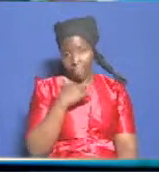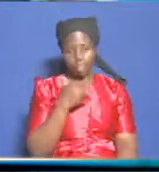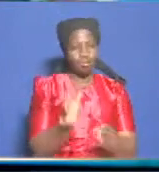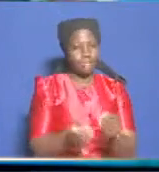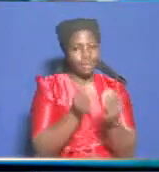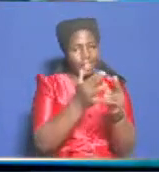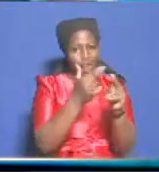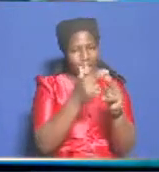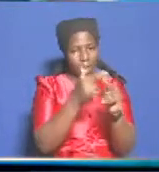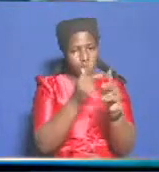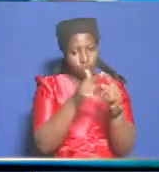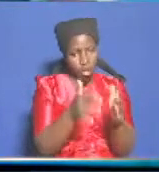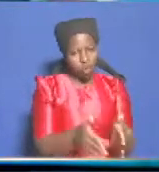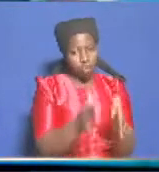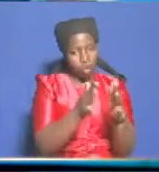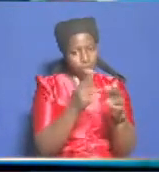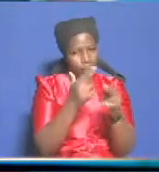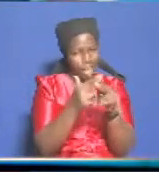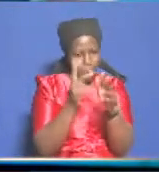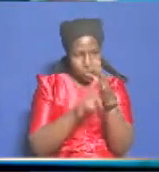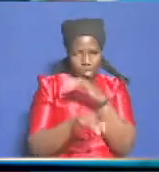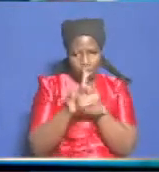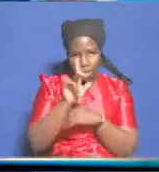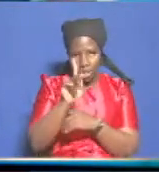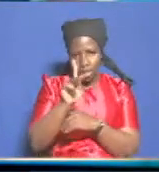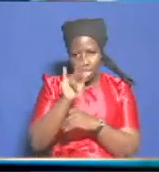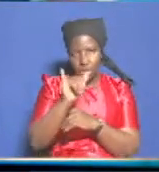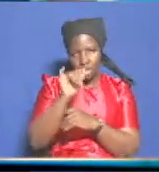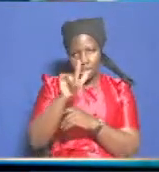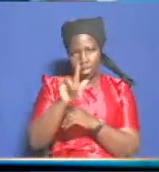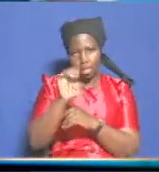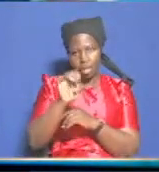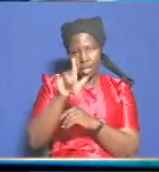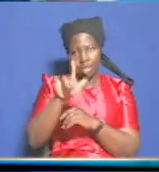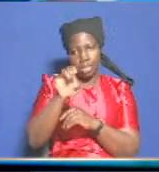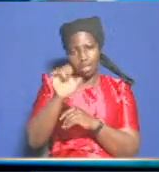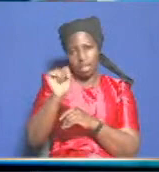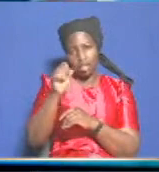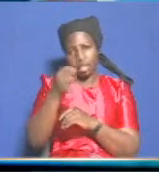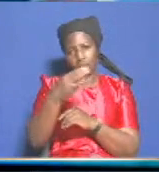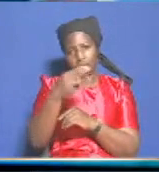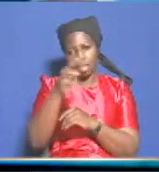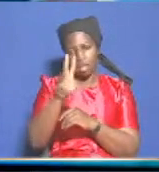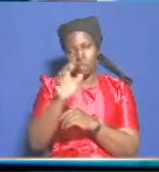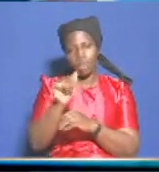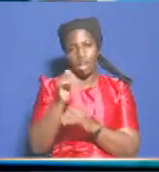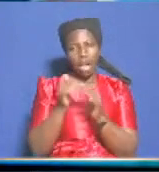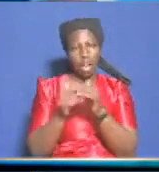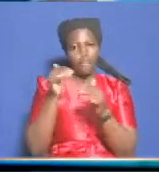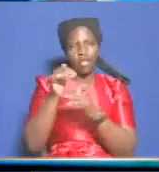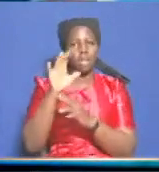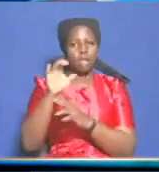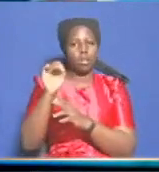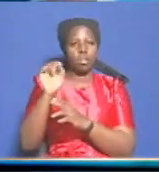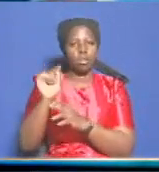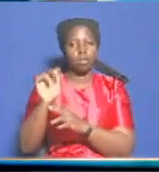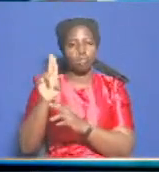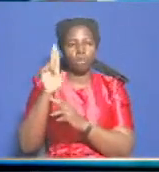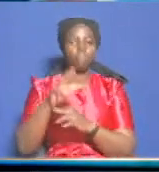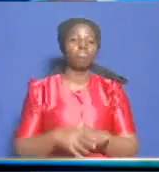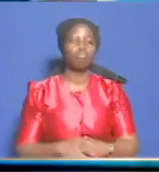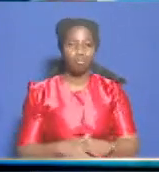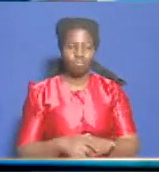In Nairobi's Kileleshwa, after COTU Secretary General Francis Atwoli, Nairobi County Deputy Governor Ann